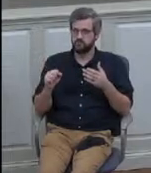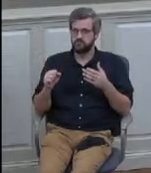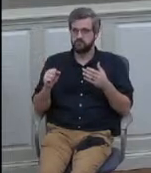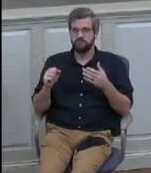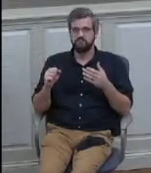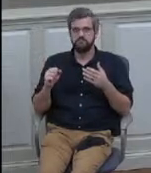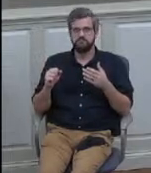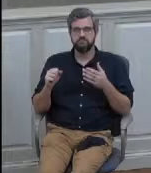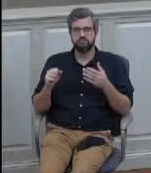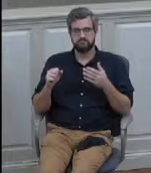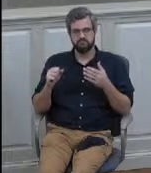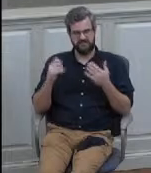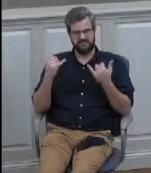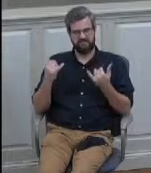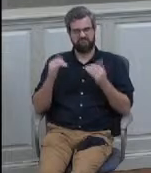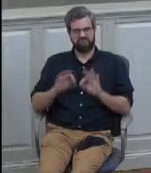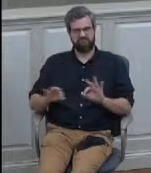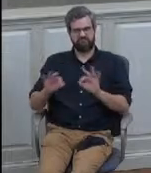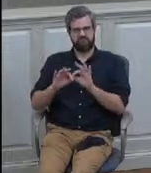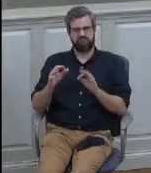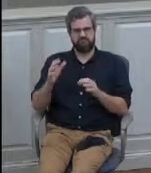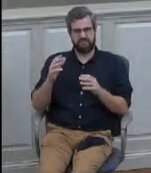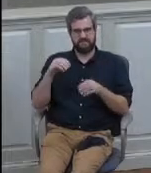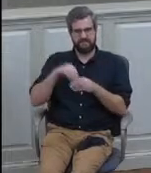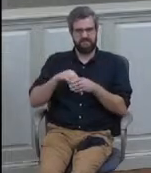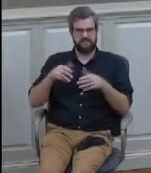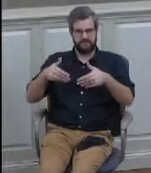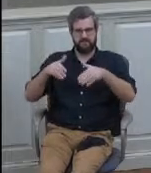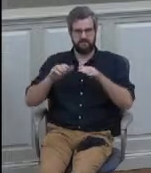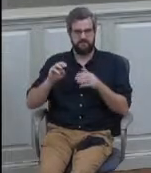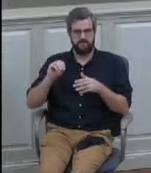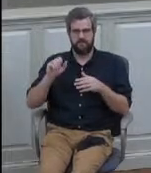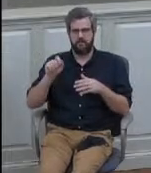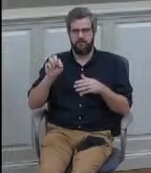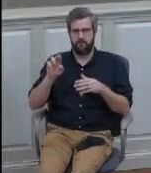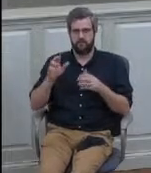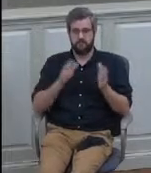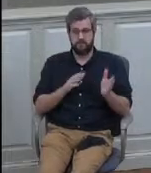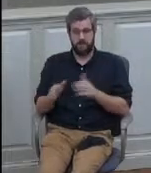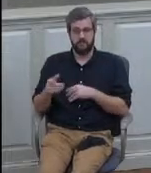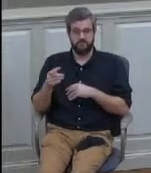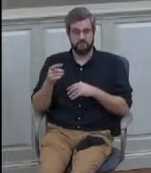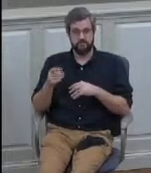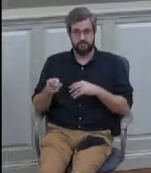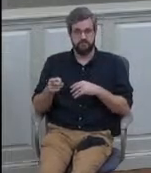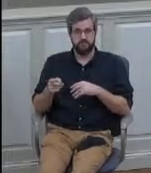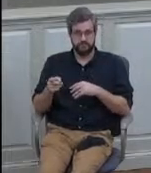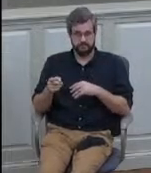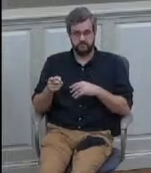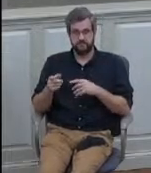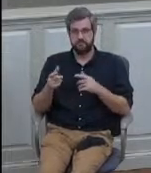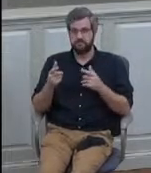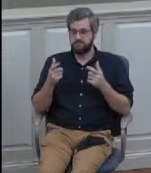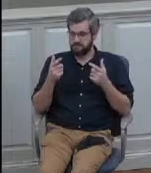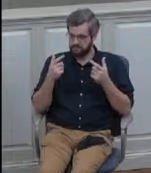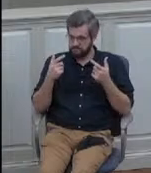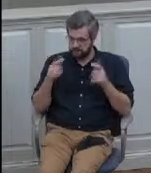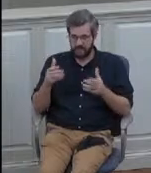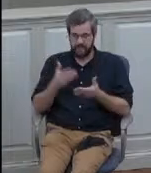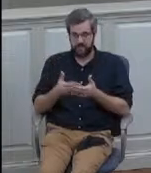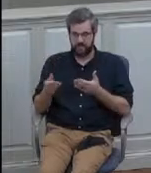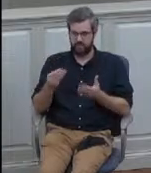that's the kind of the urgent thing that was in the cemetery's master plan. And, you know, that's the first big item that needs to be funded.